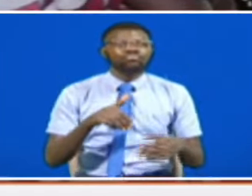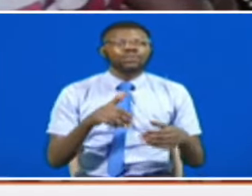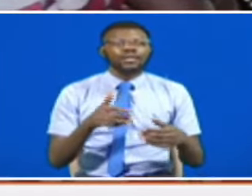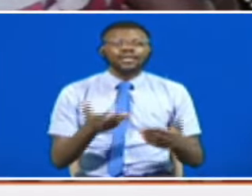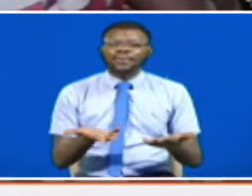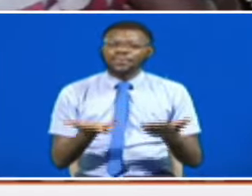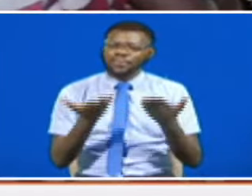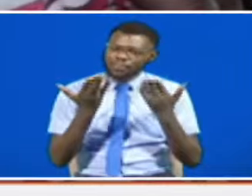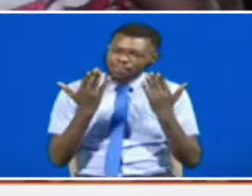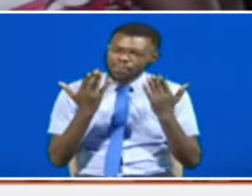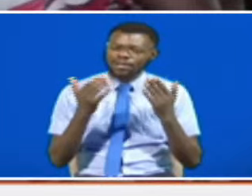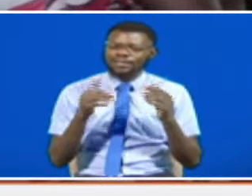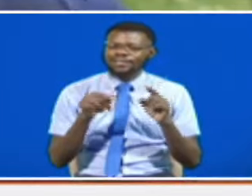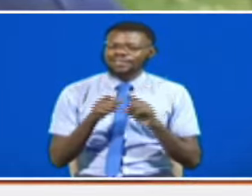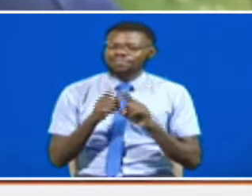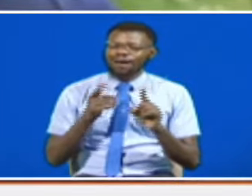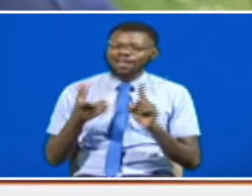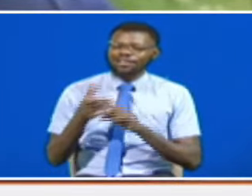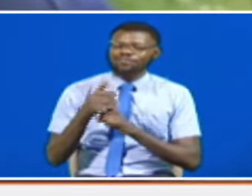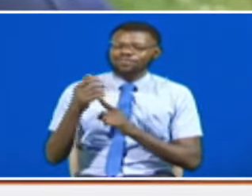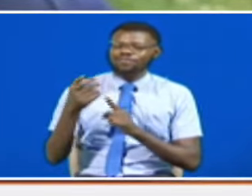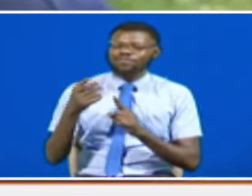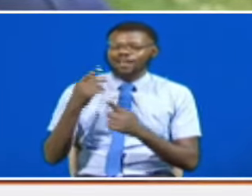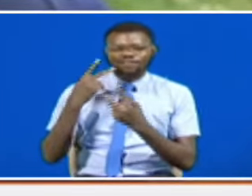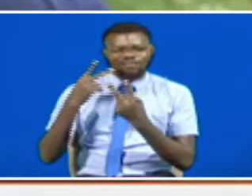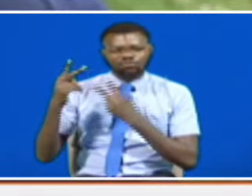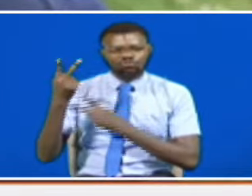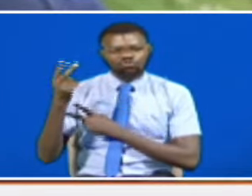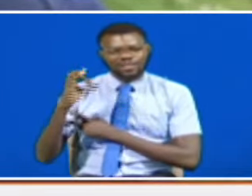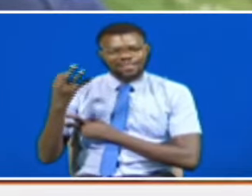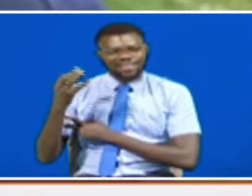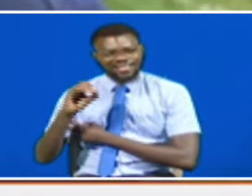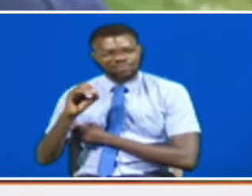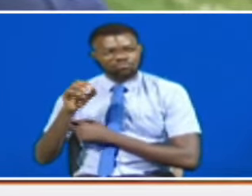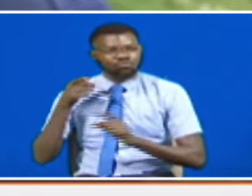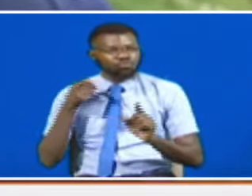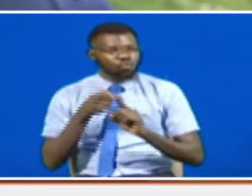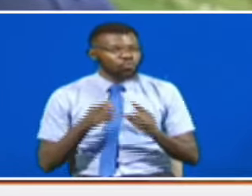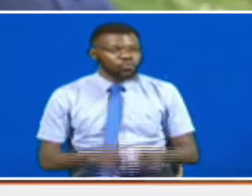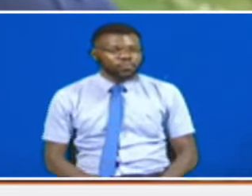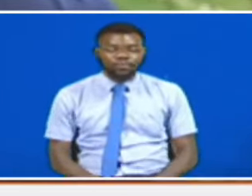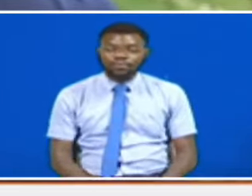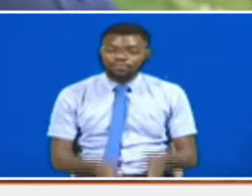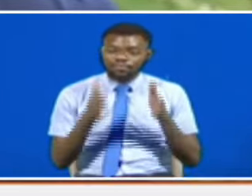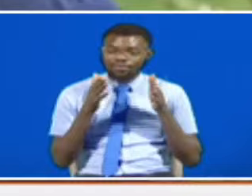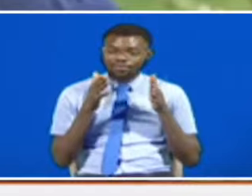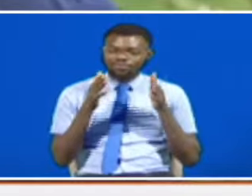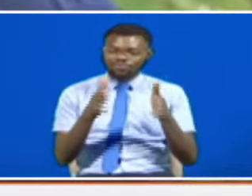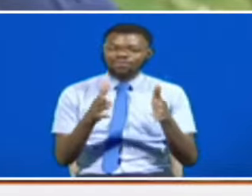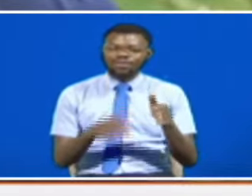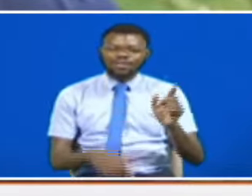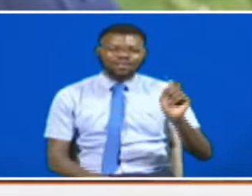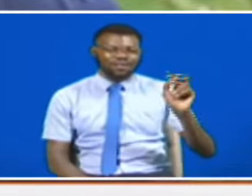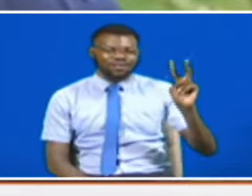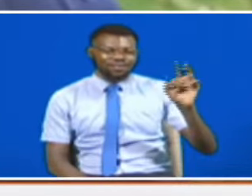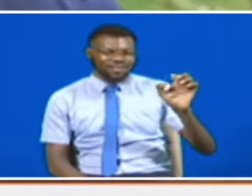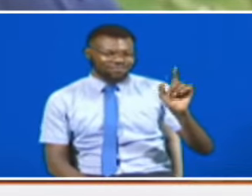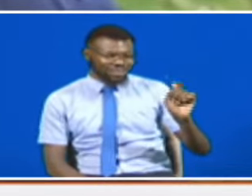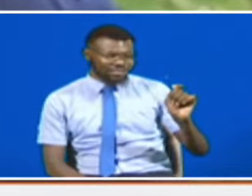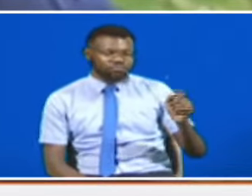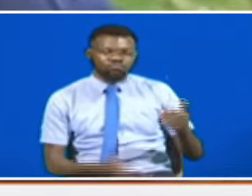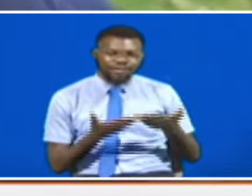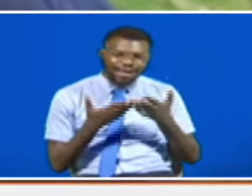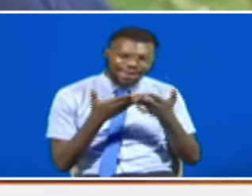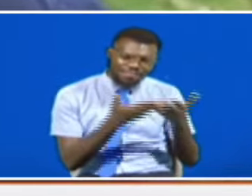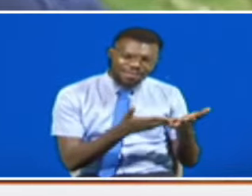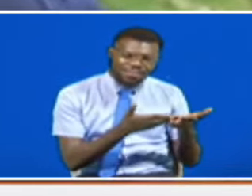an industrialized country. The global now is focusing on TVET as the next route path of capacity building, as the next route